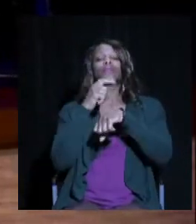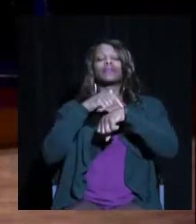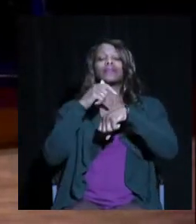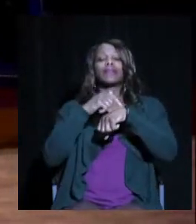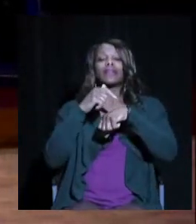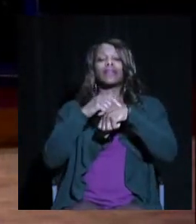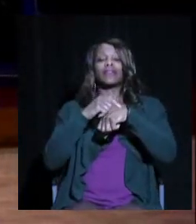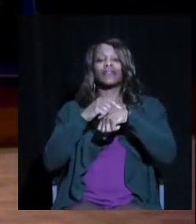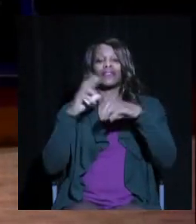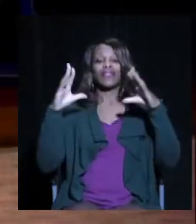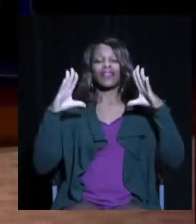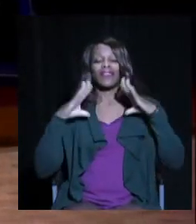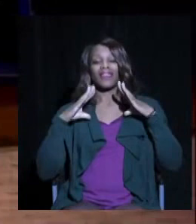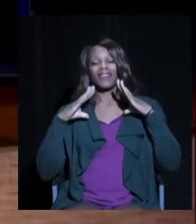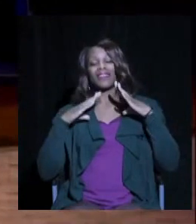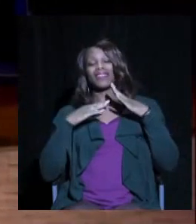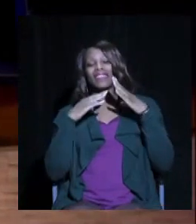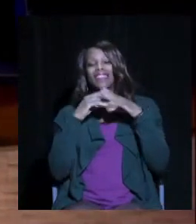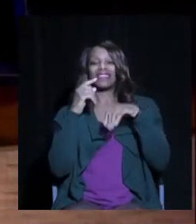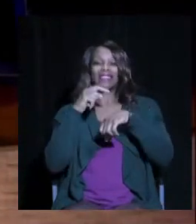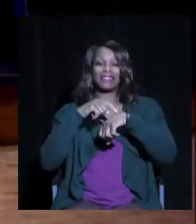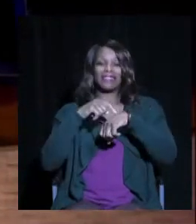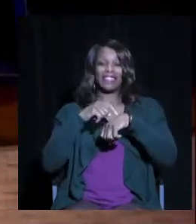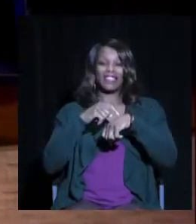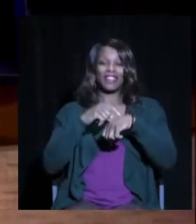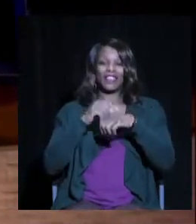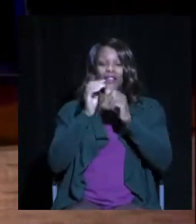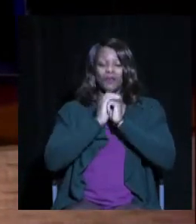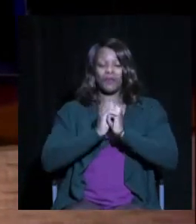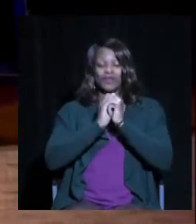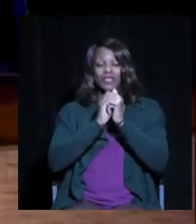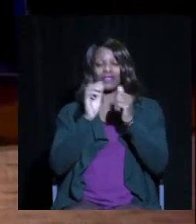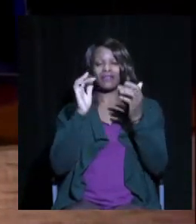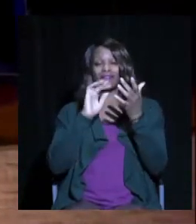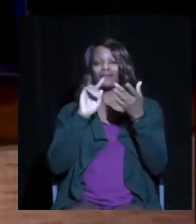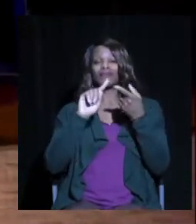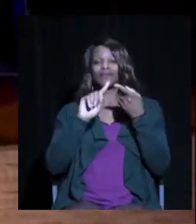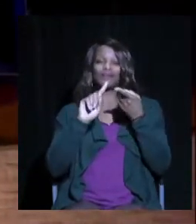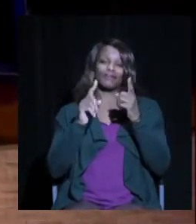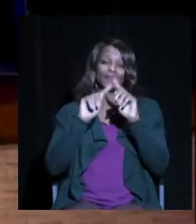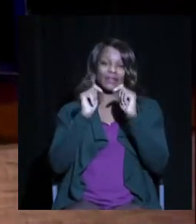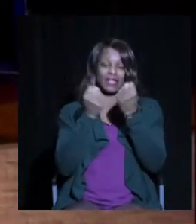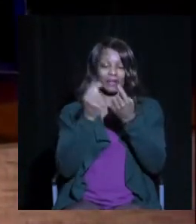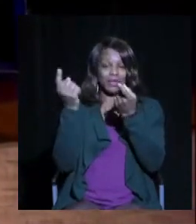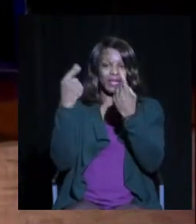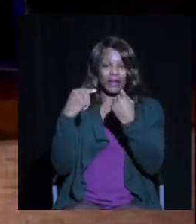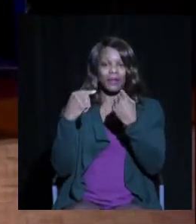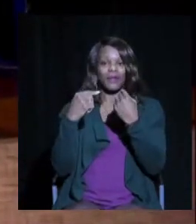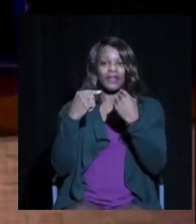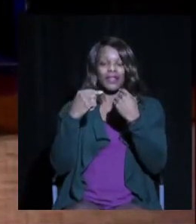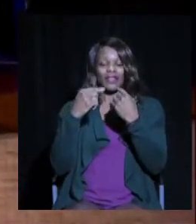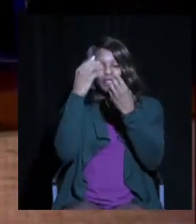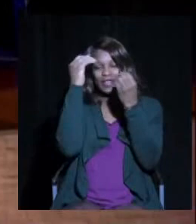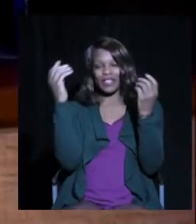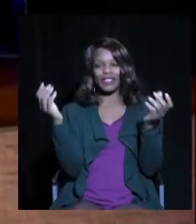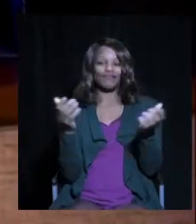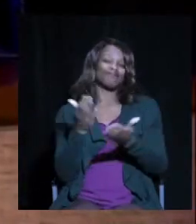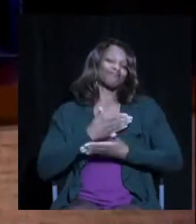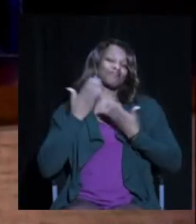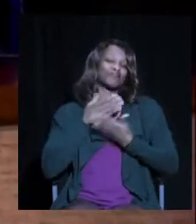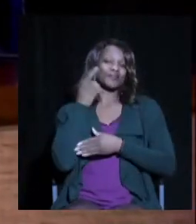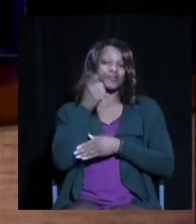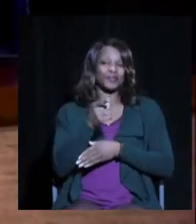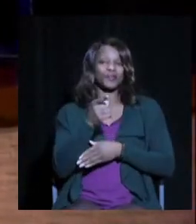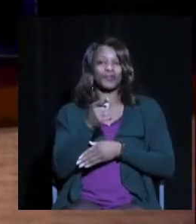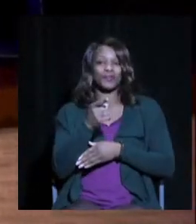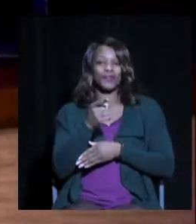the holiday mood. Our worship team is coming, and they're going to send a little cheer from God's house to your house. Go